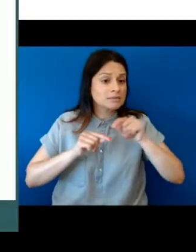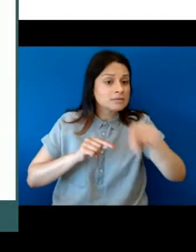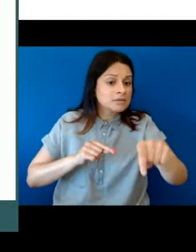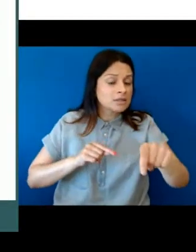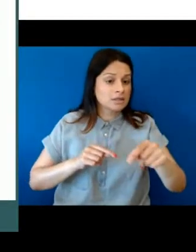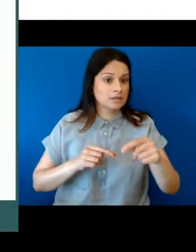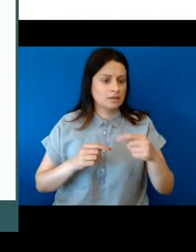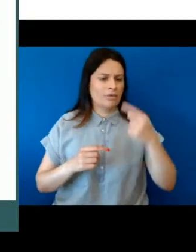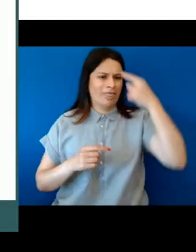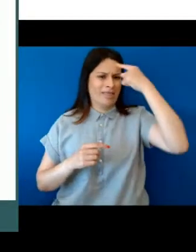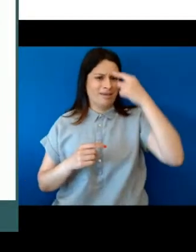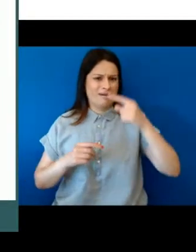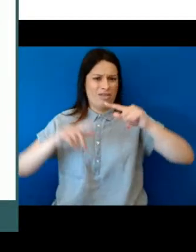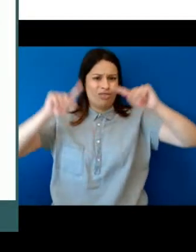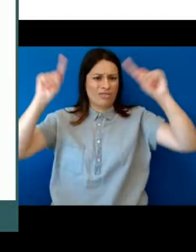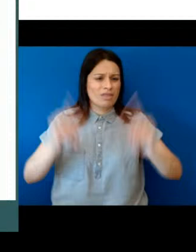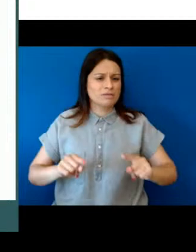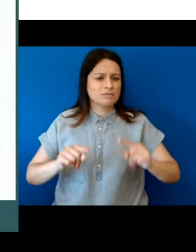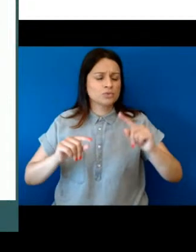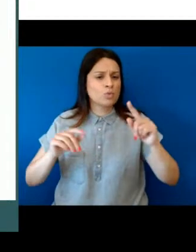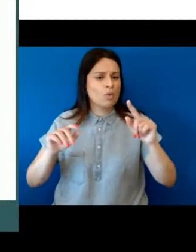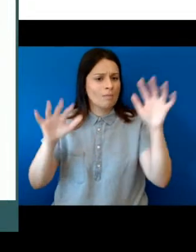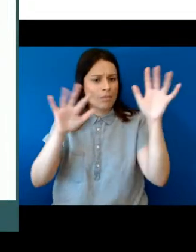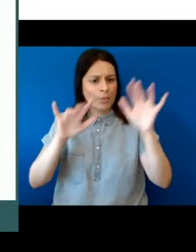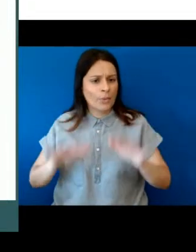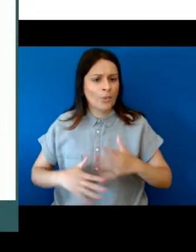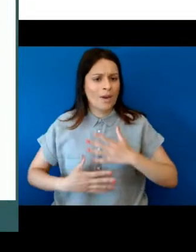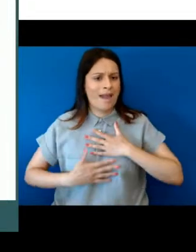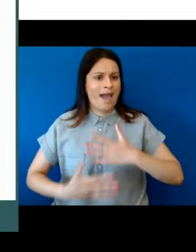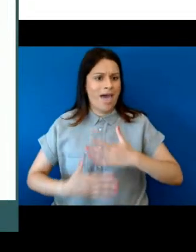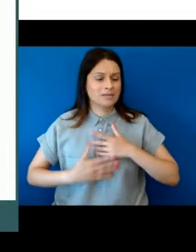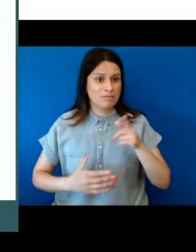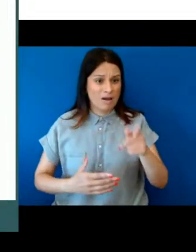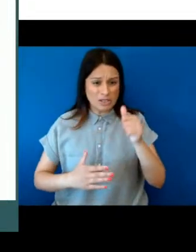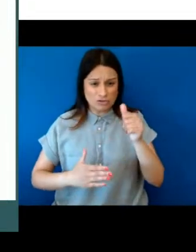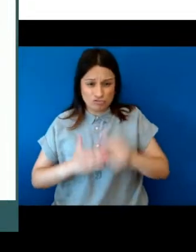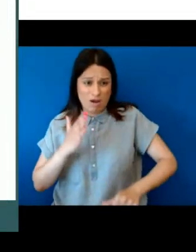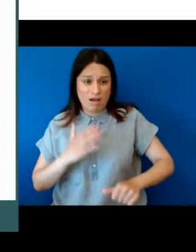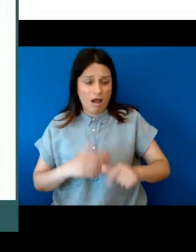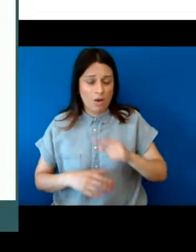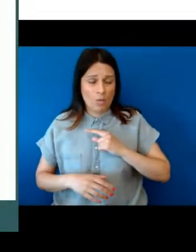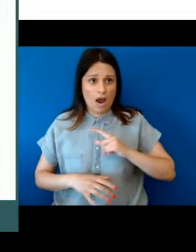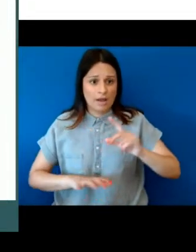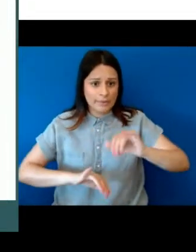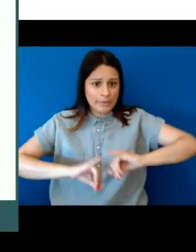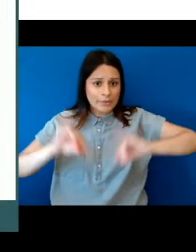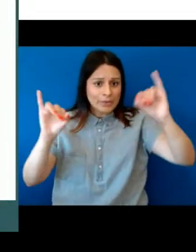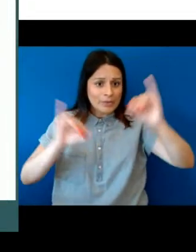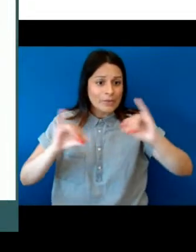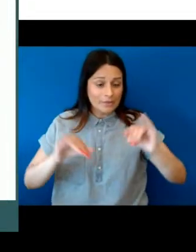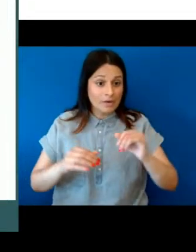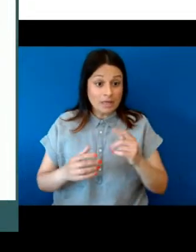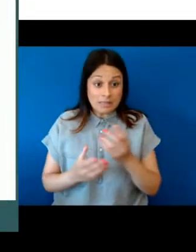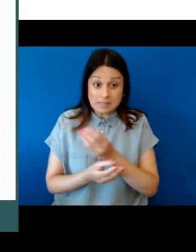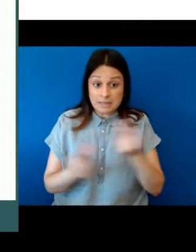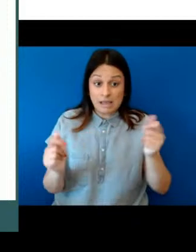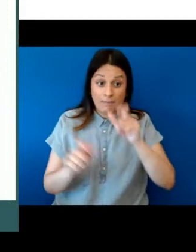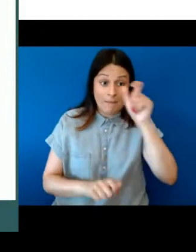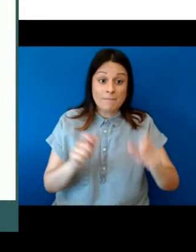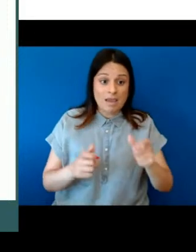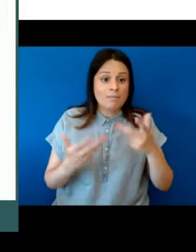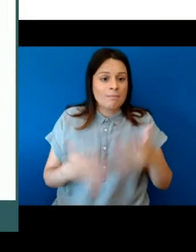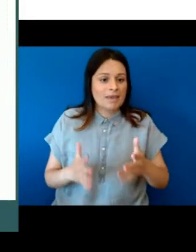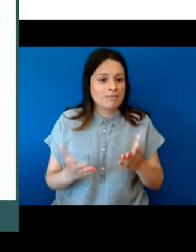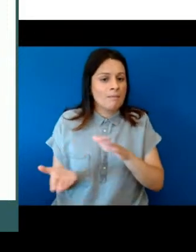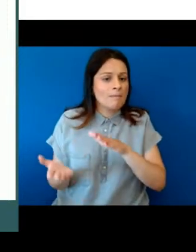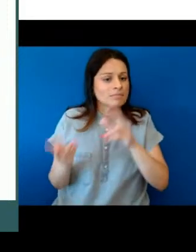asthma, this has been a known trigger factor for patients with asthma, which sadly has resulted in asthma deaths. So